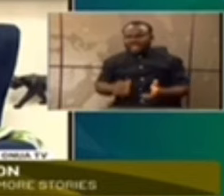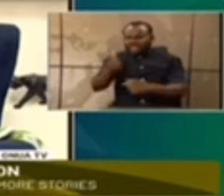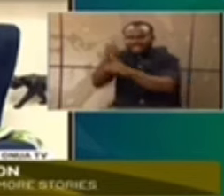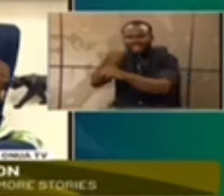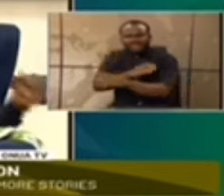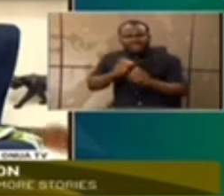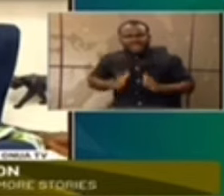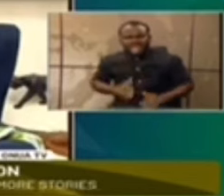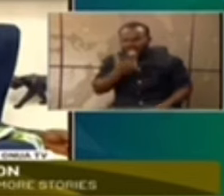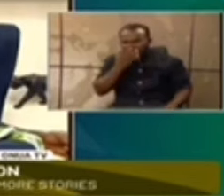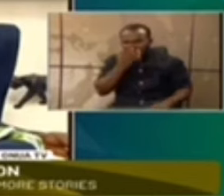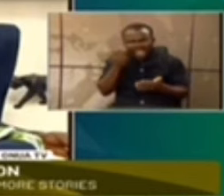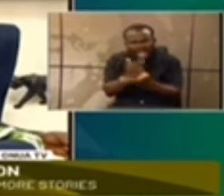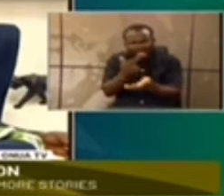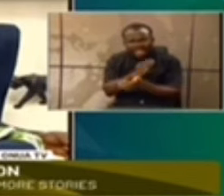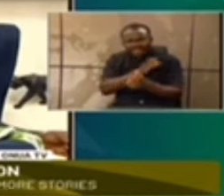Kristo fa oga na mu ho wa wa o